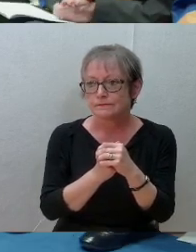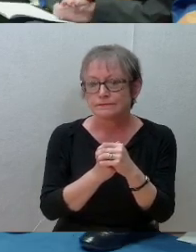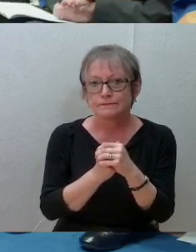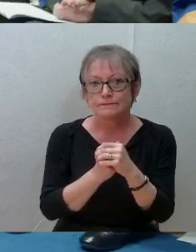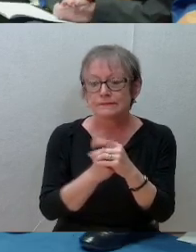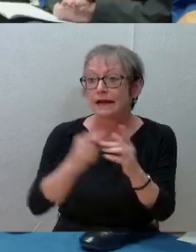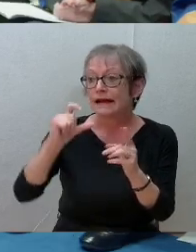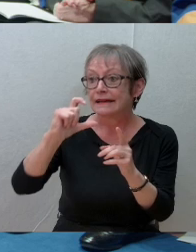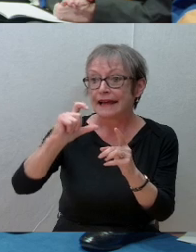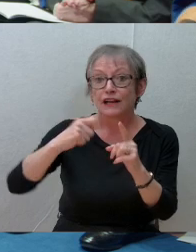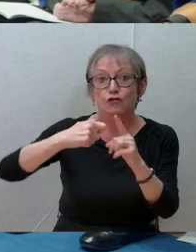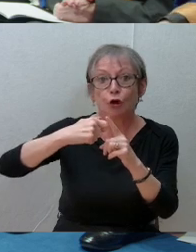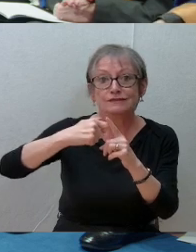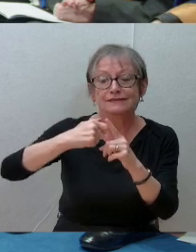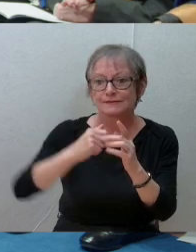Caitlin Knox.